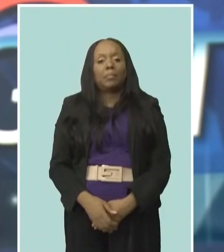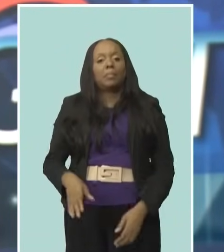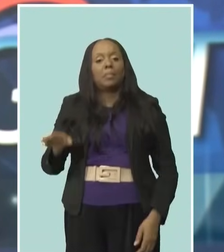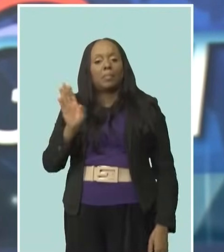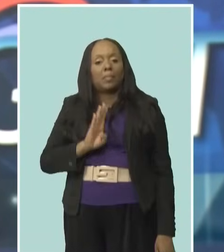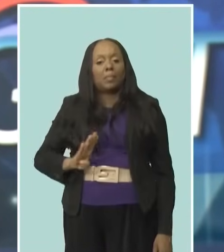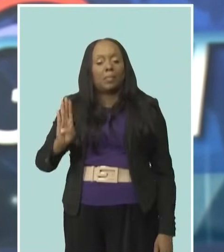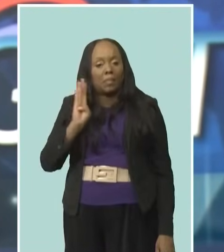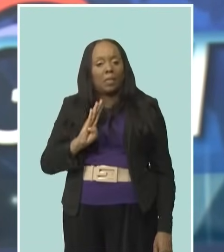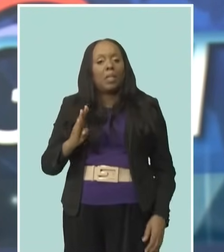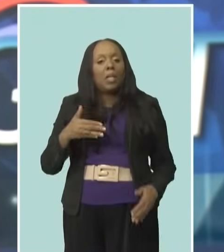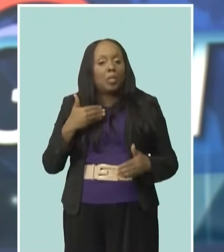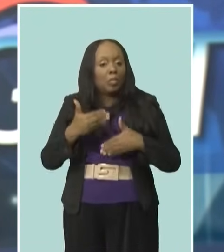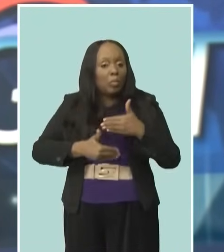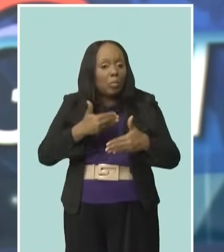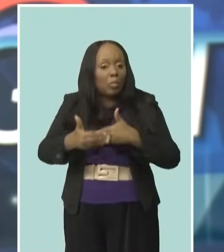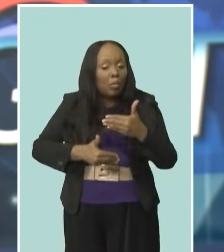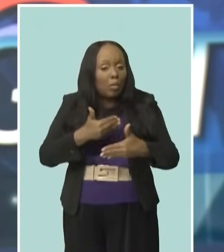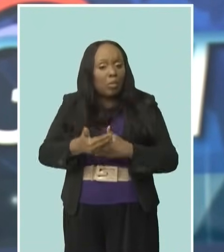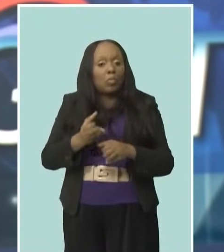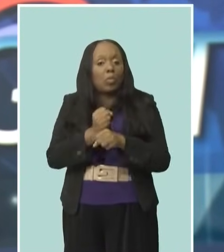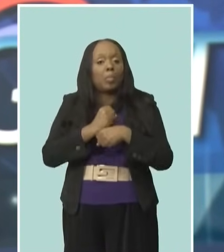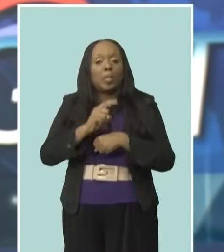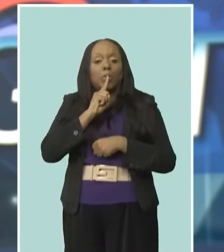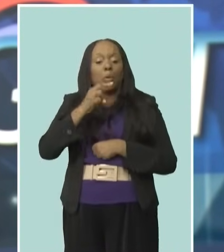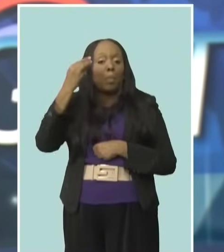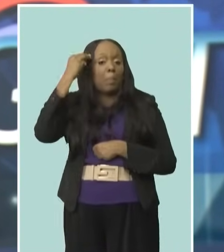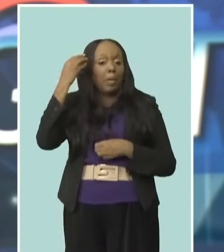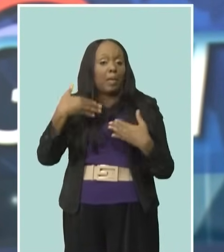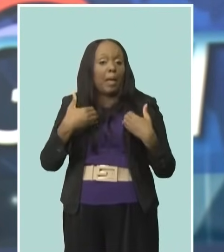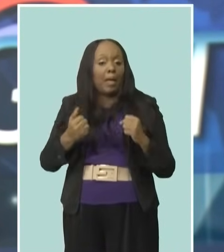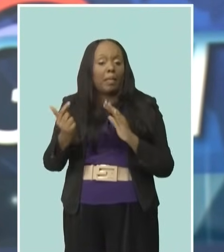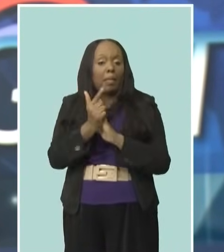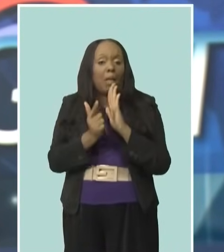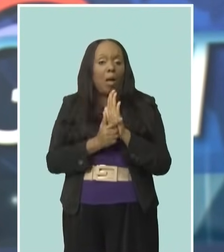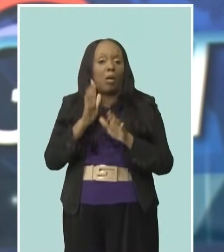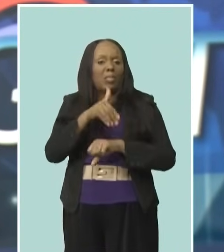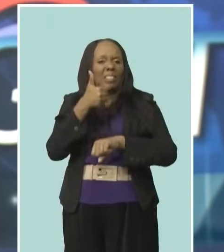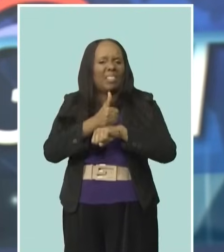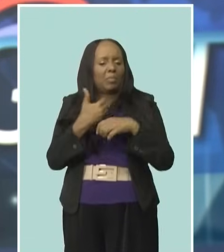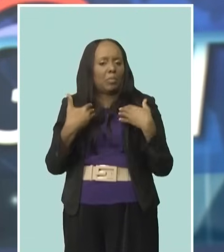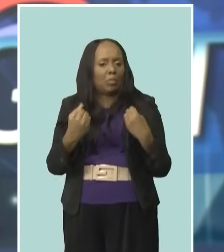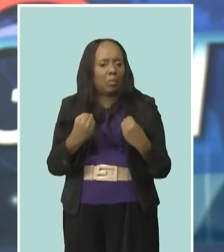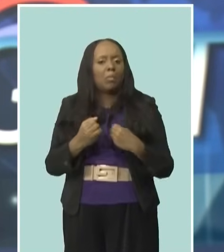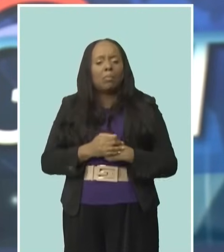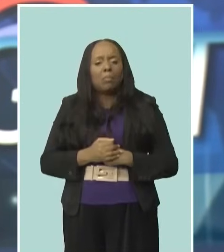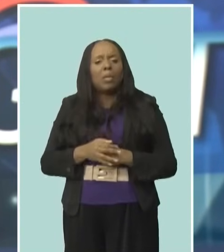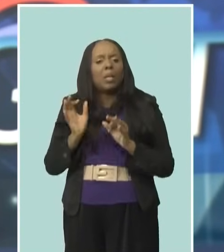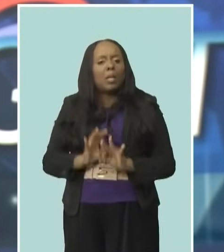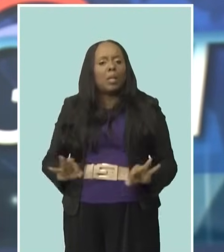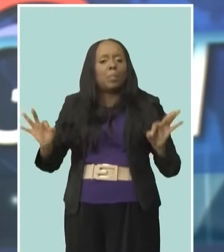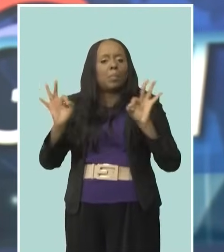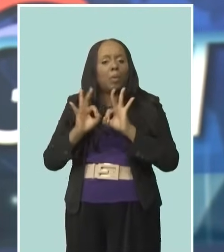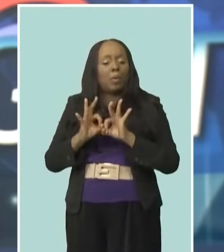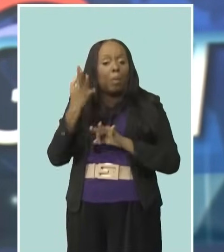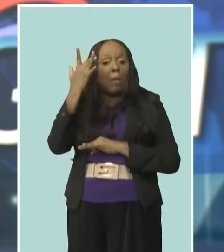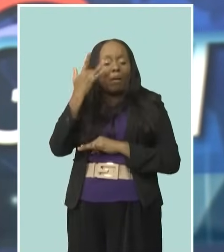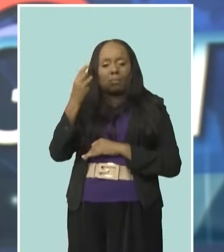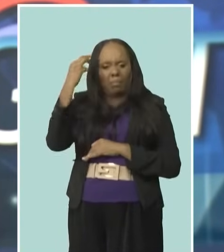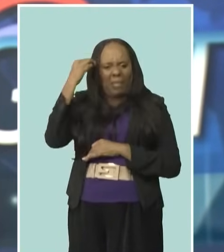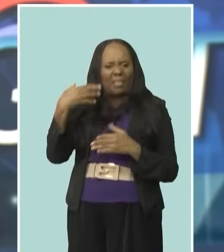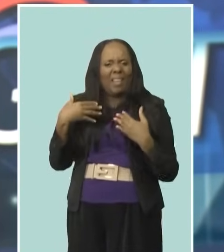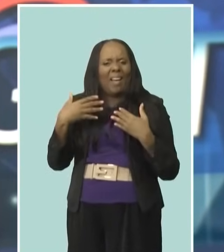Barbados is moving with pace to strengthen its mental health legislation. This is necessary to tackle the reported mental